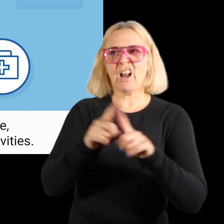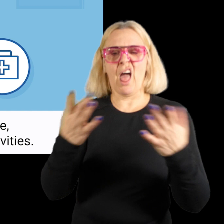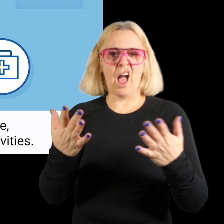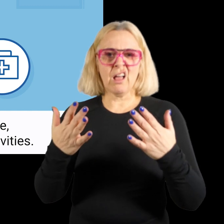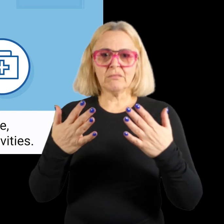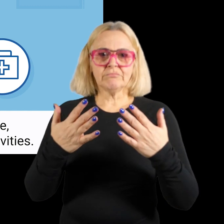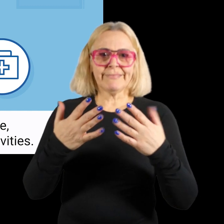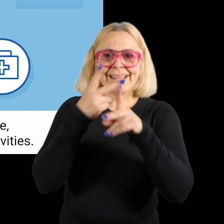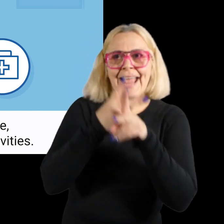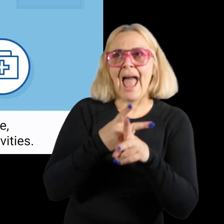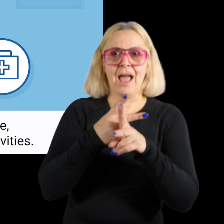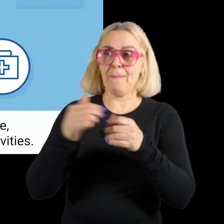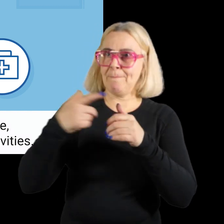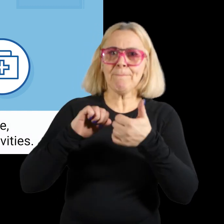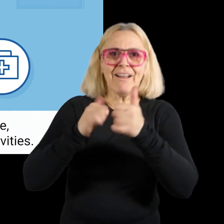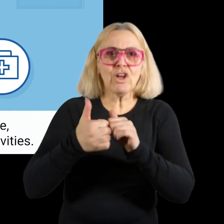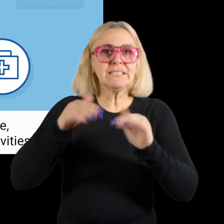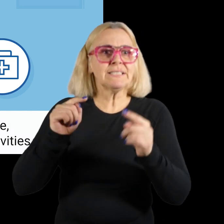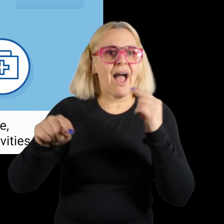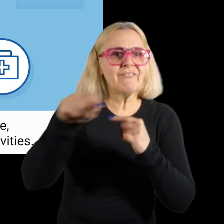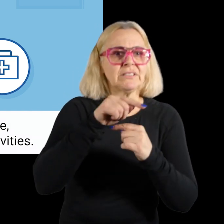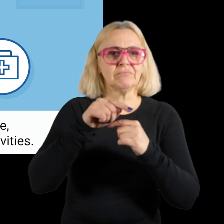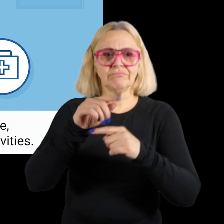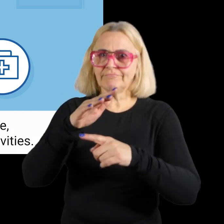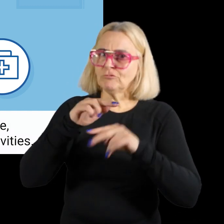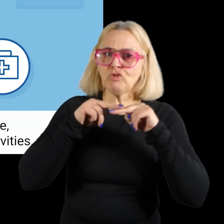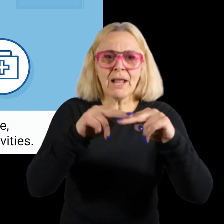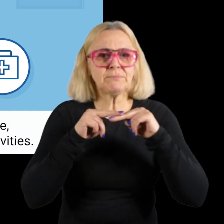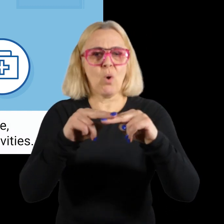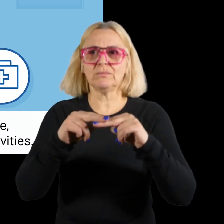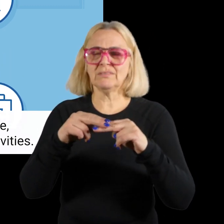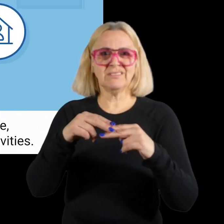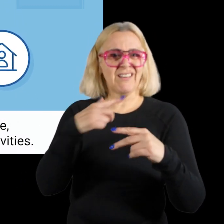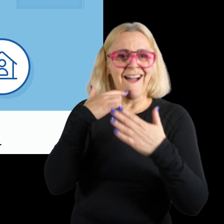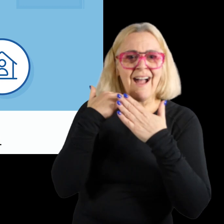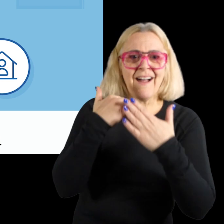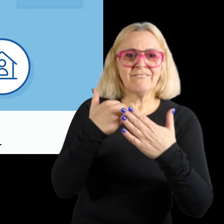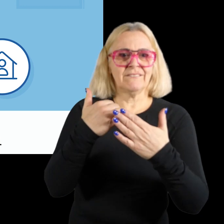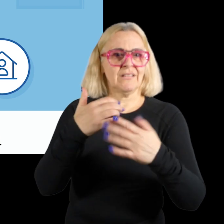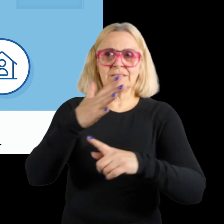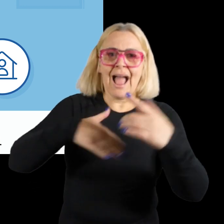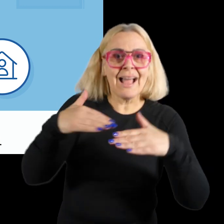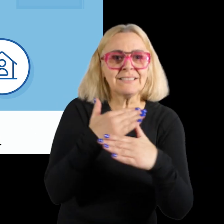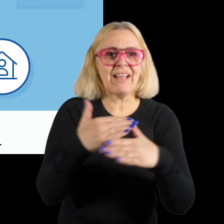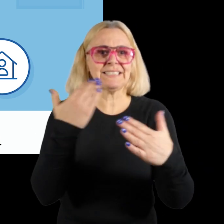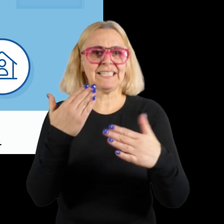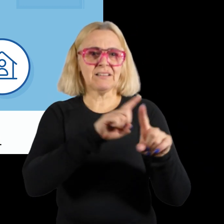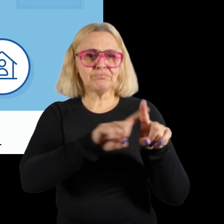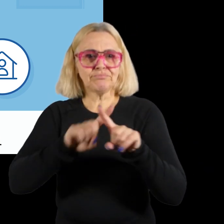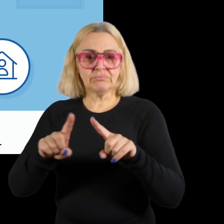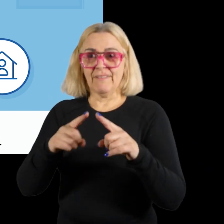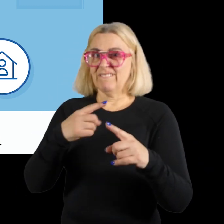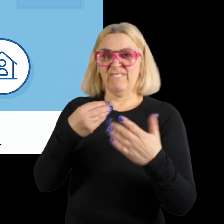as home-based care, befriending services, community transport and local activities, financial support including planning